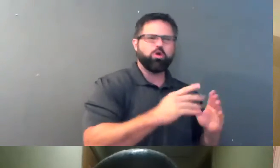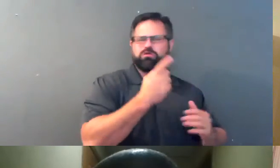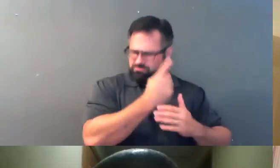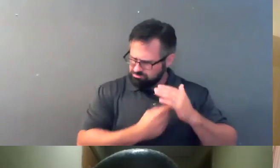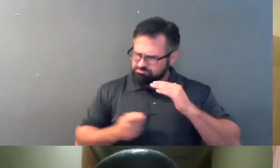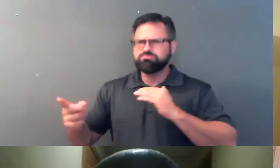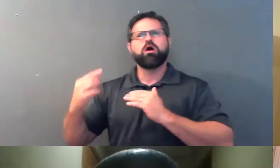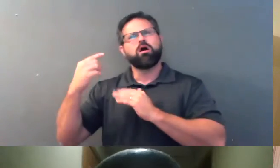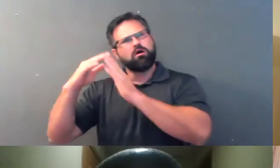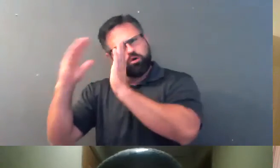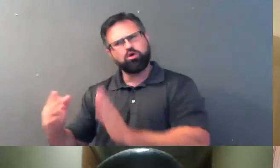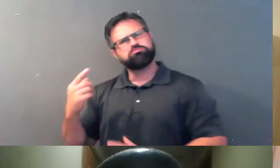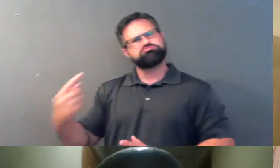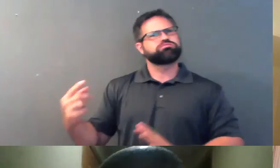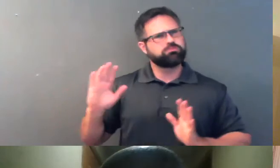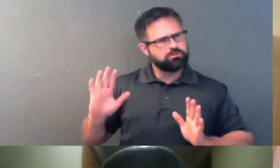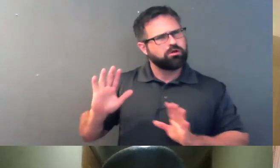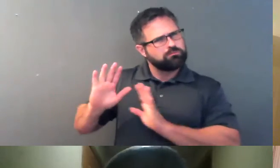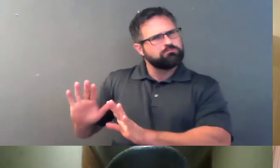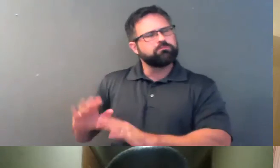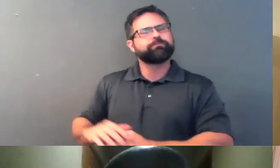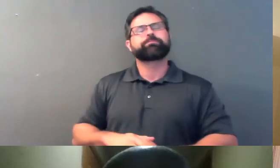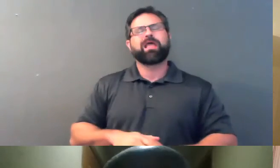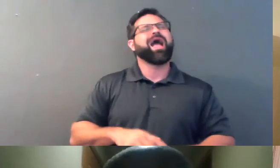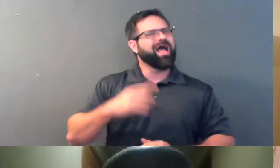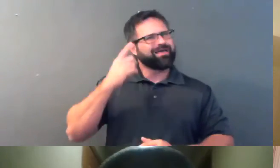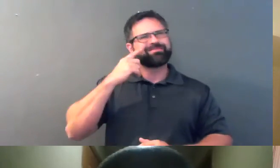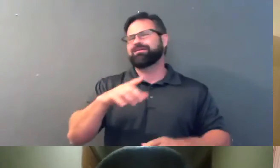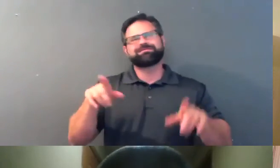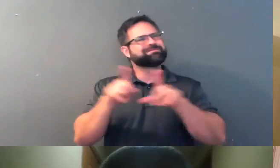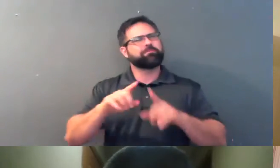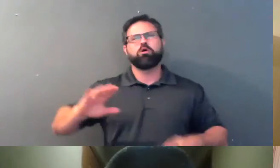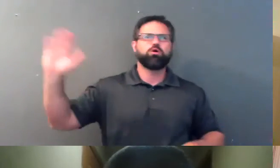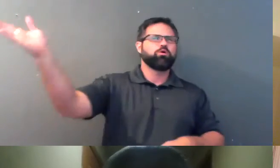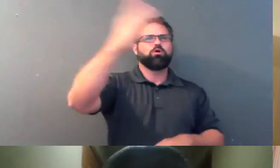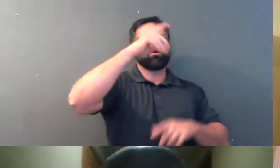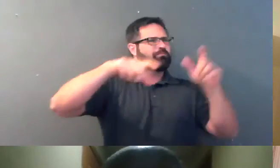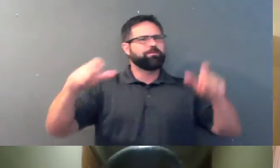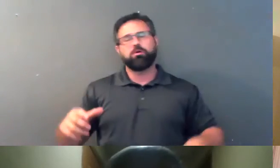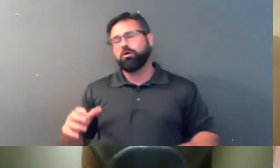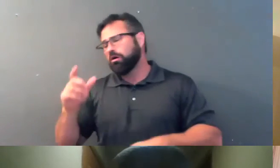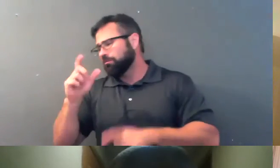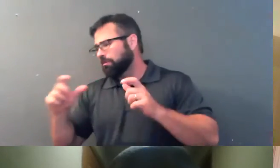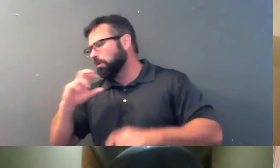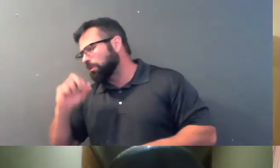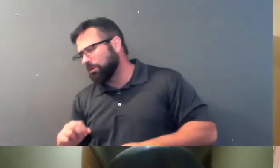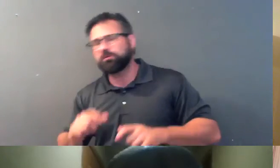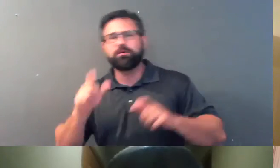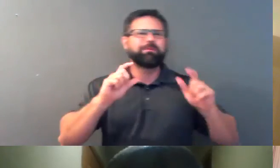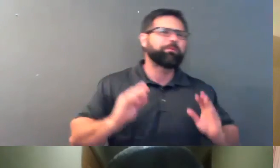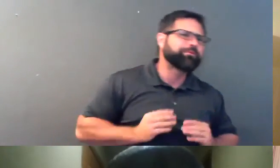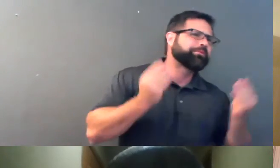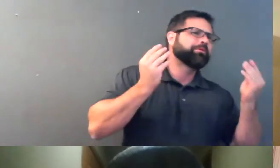applies to everyone, both older persons and young persons. And